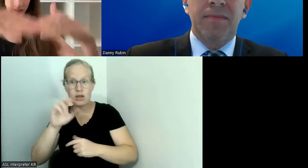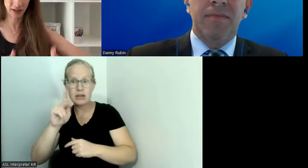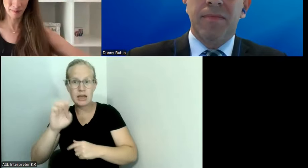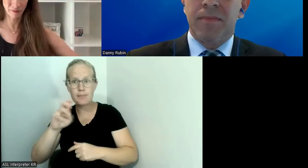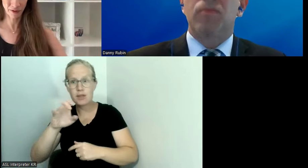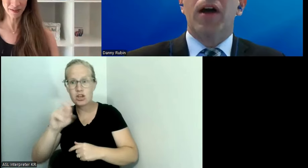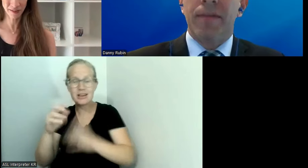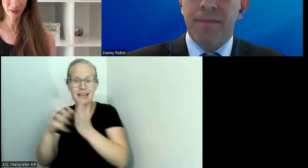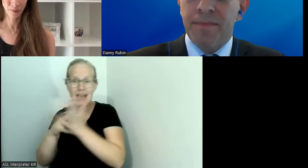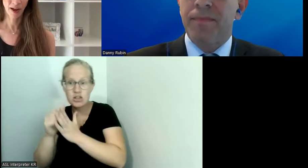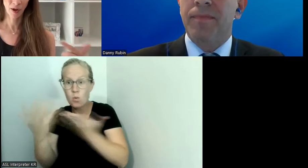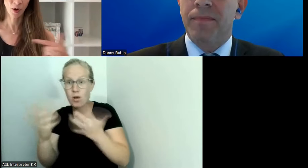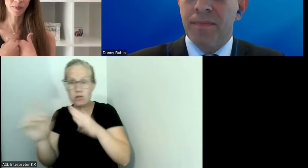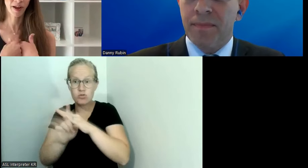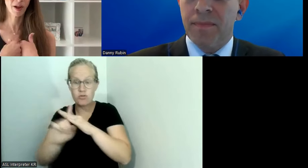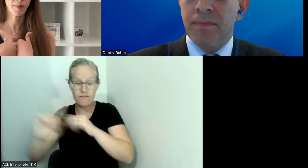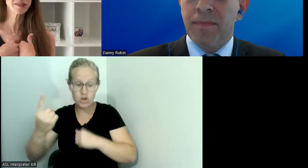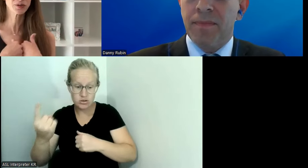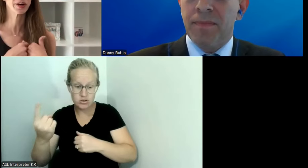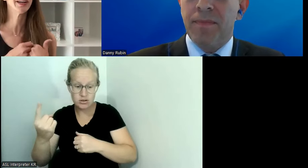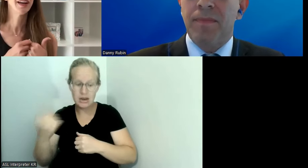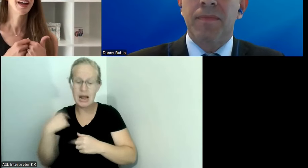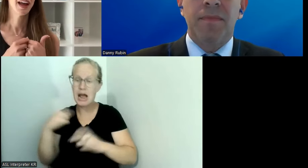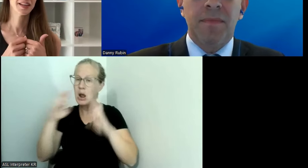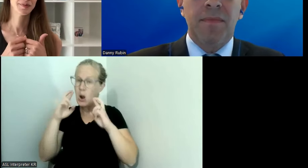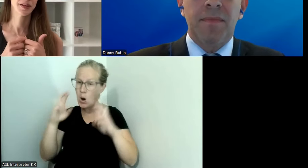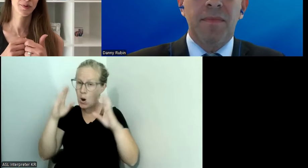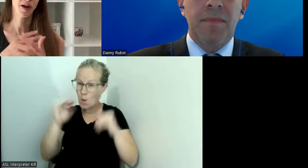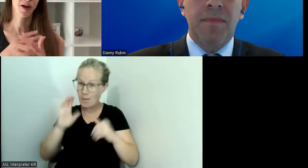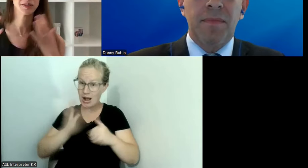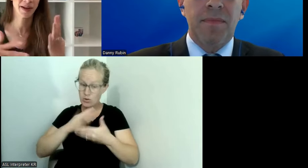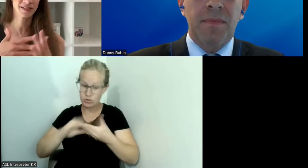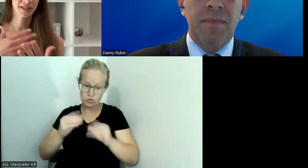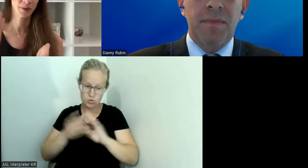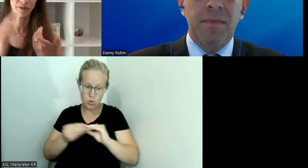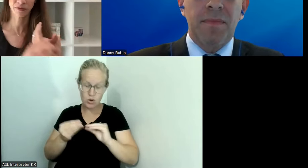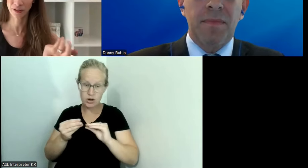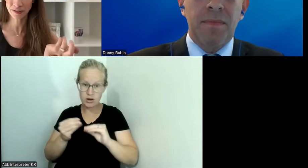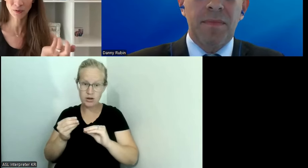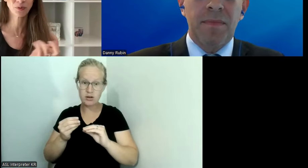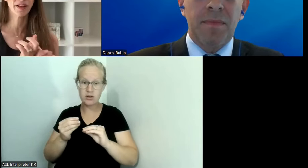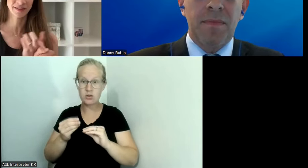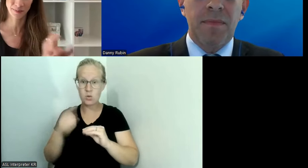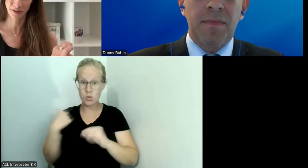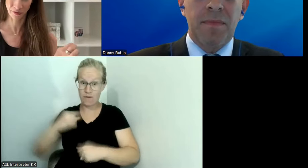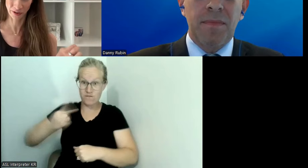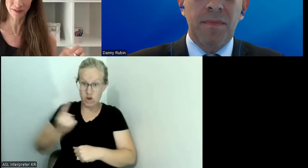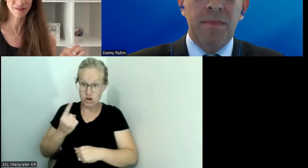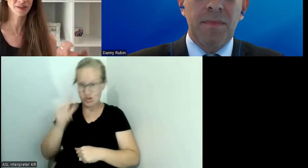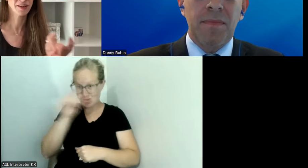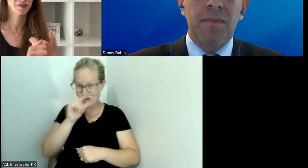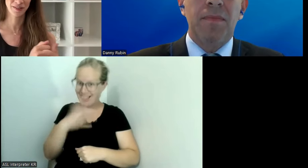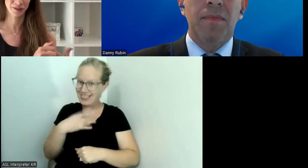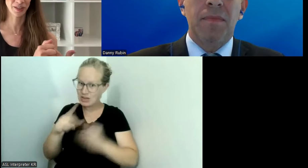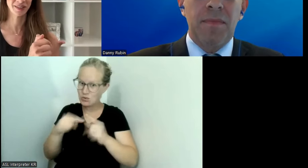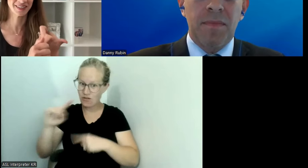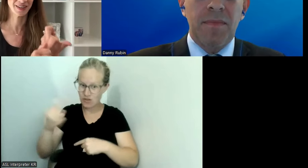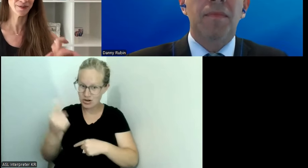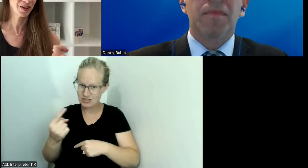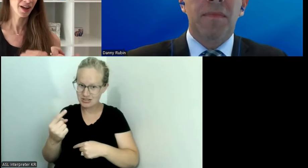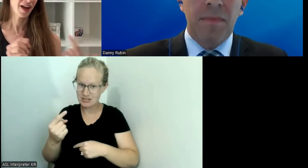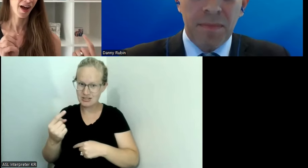What's going to come up first? I hope, I hope our story. And that's because we've optimized it. We were first Google likes when you're first, the